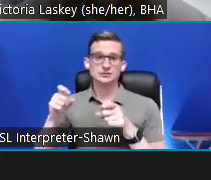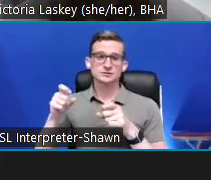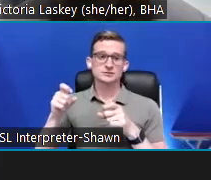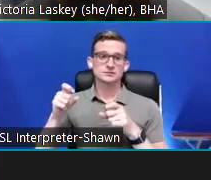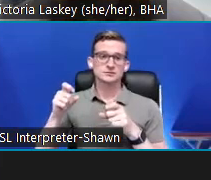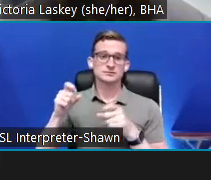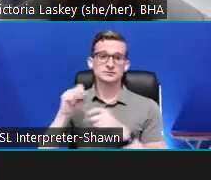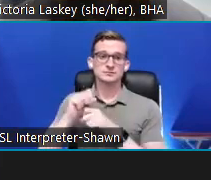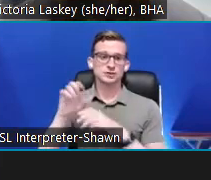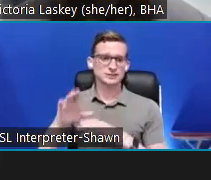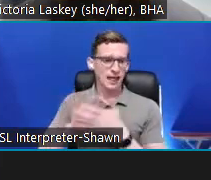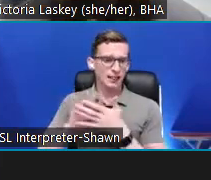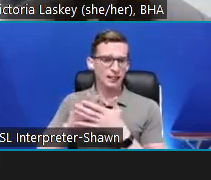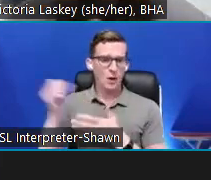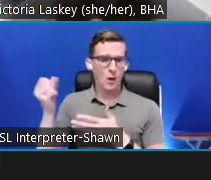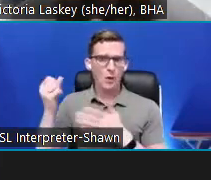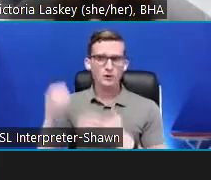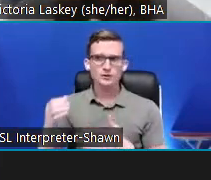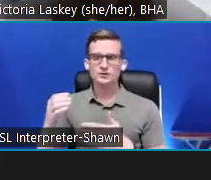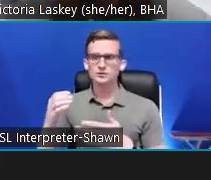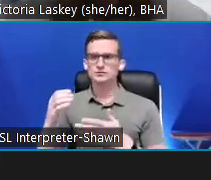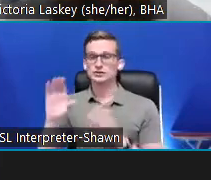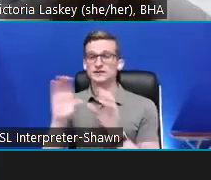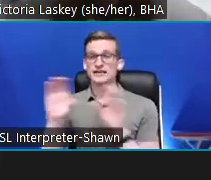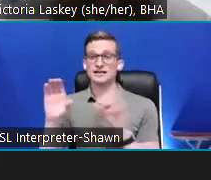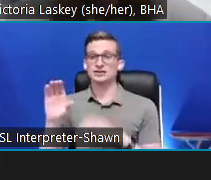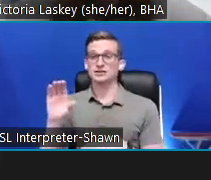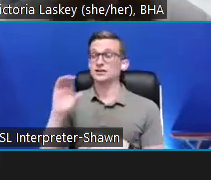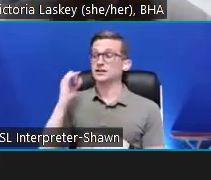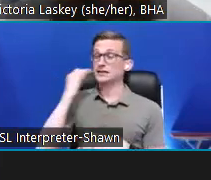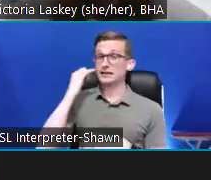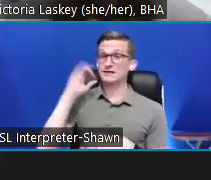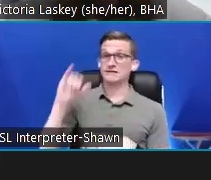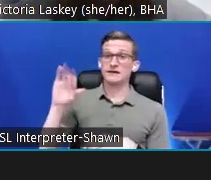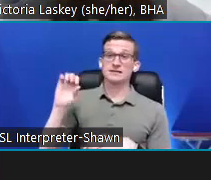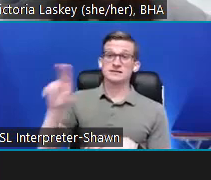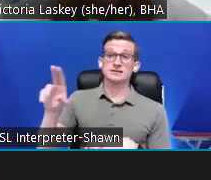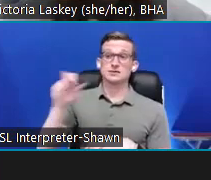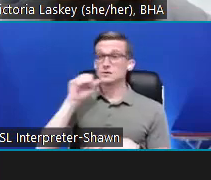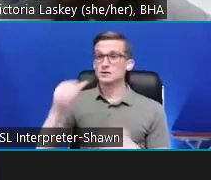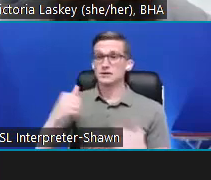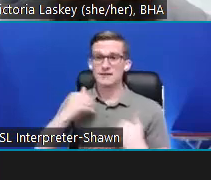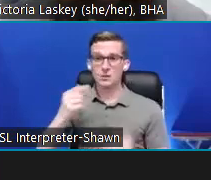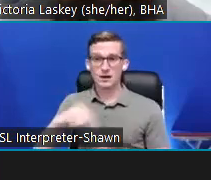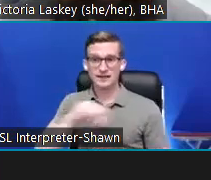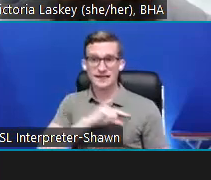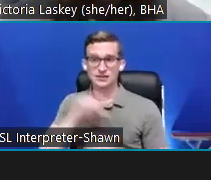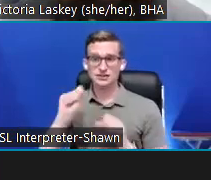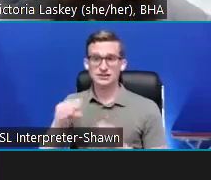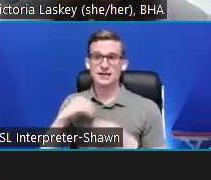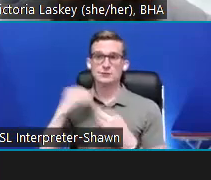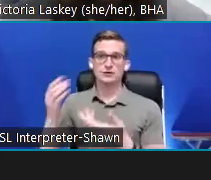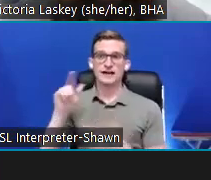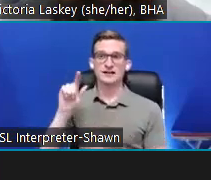refer out for coordinated care? So if the CSU does not have that qualification to provide those 2765